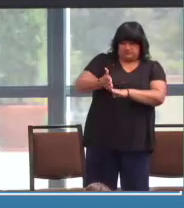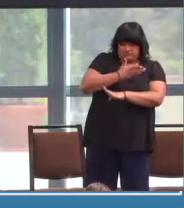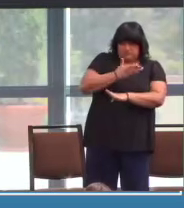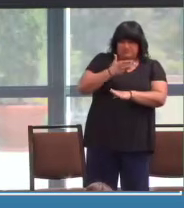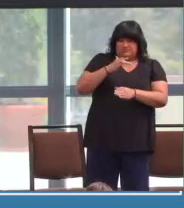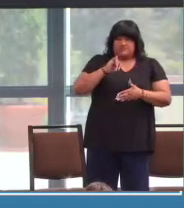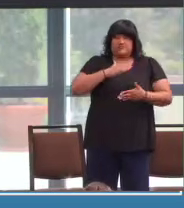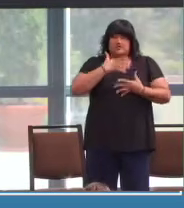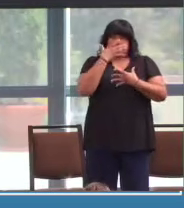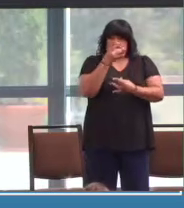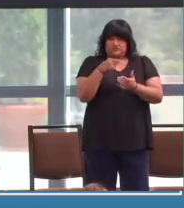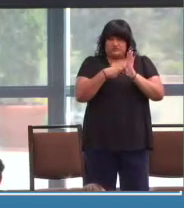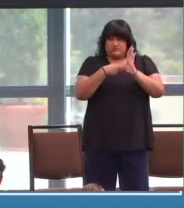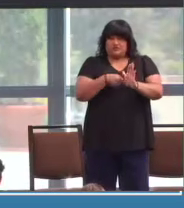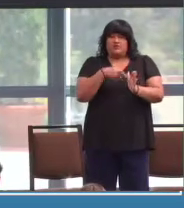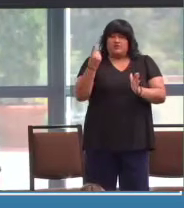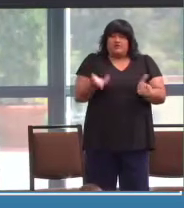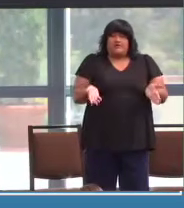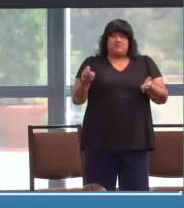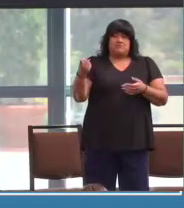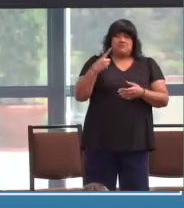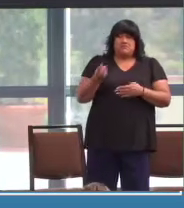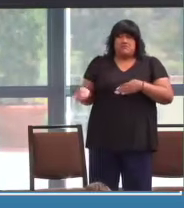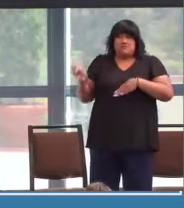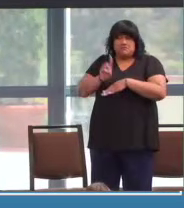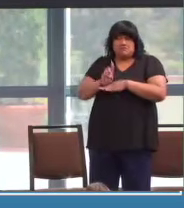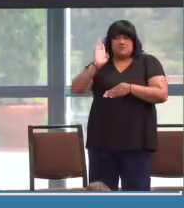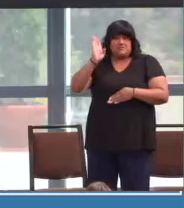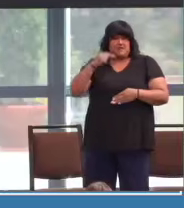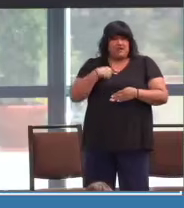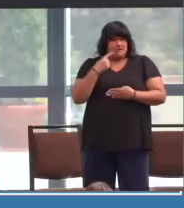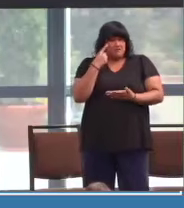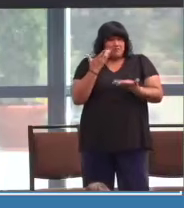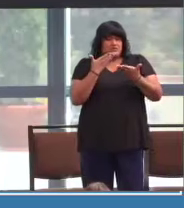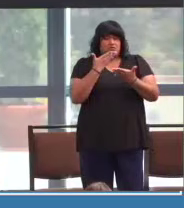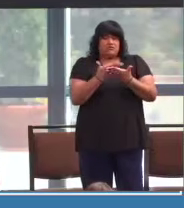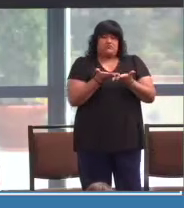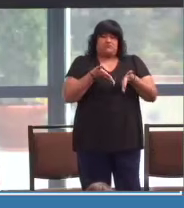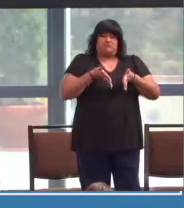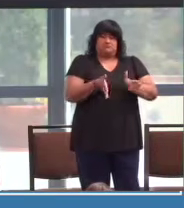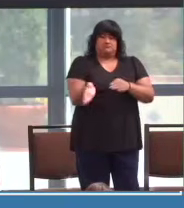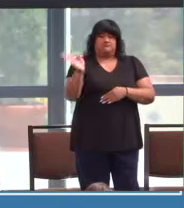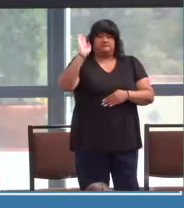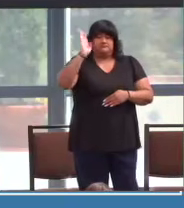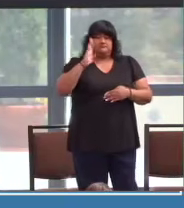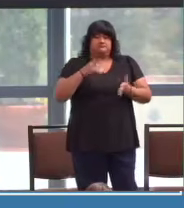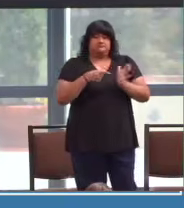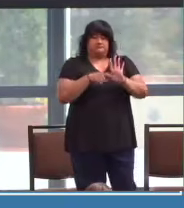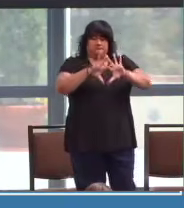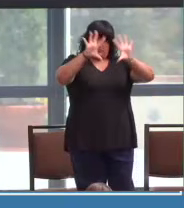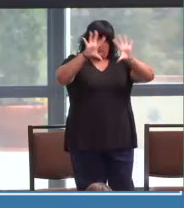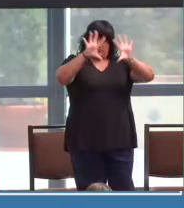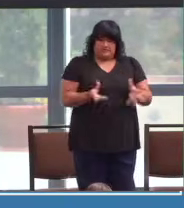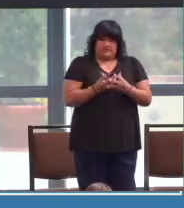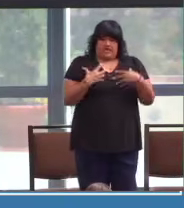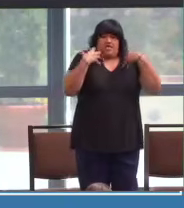So I was asked to help present this. And I thought that maybe a good way to present this would be looking at holistic care of